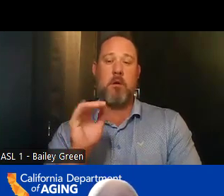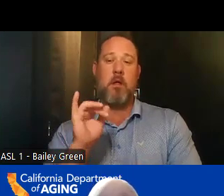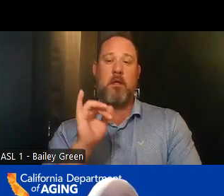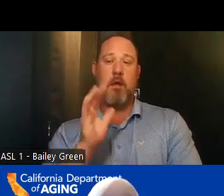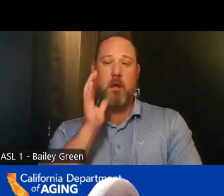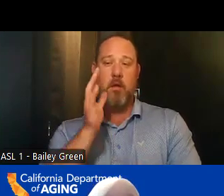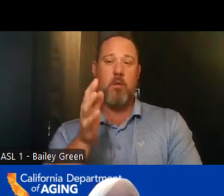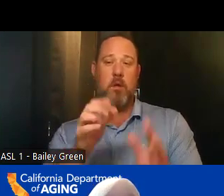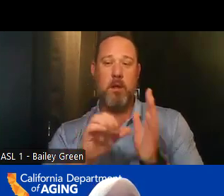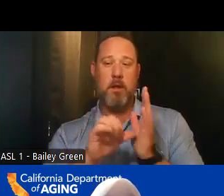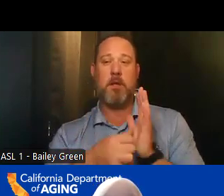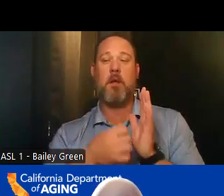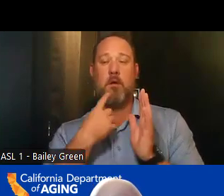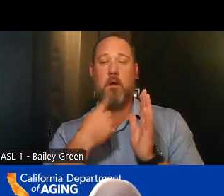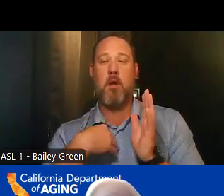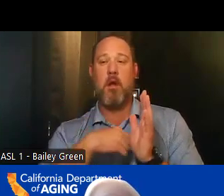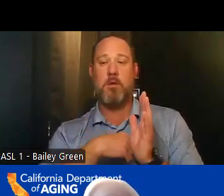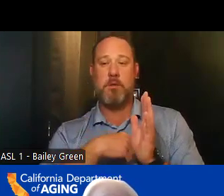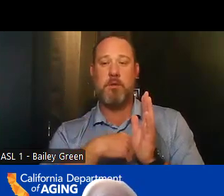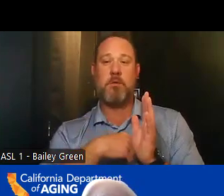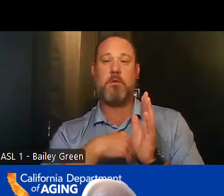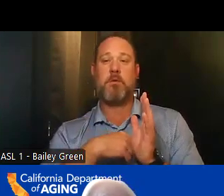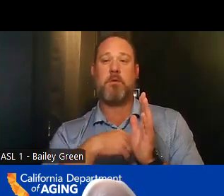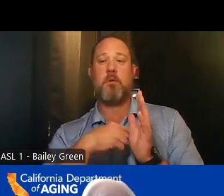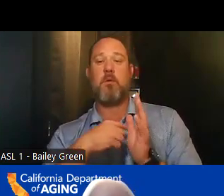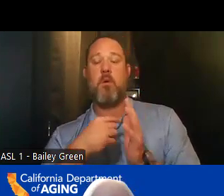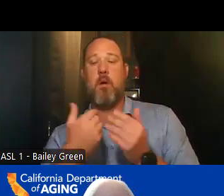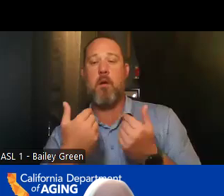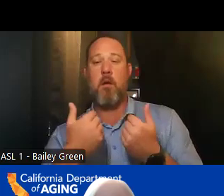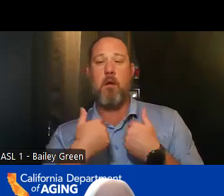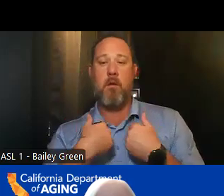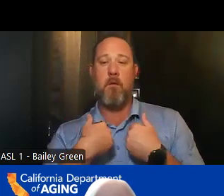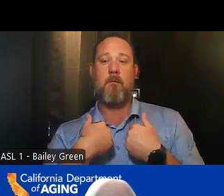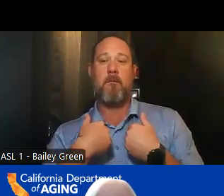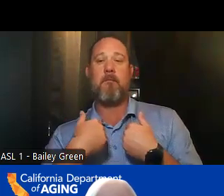would indicate to us. Know that we have